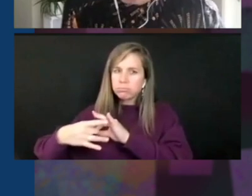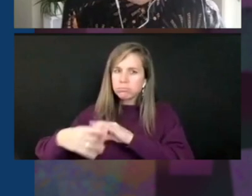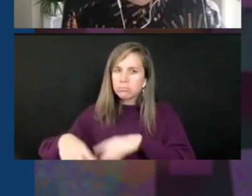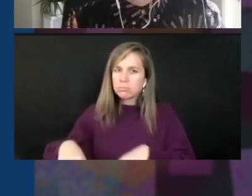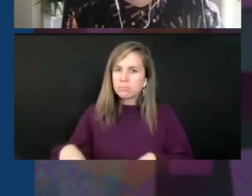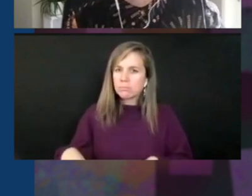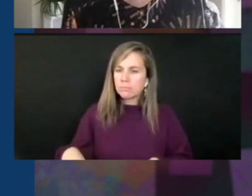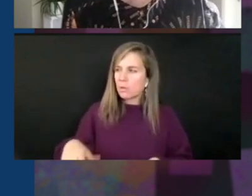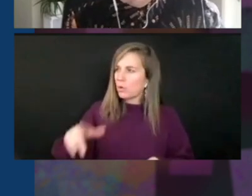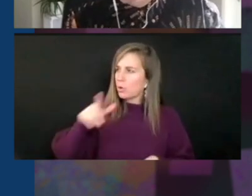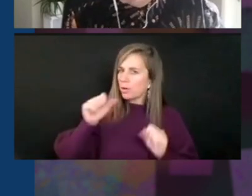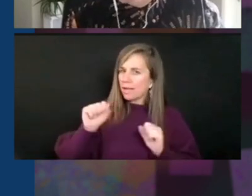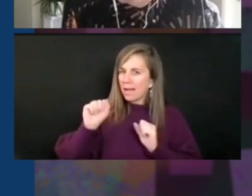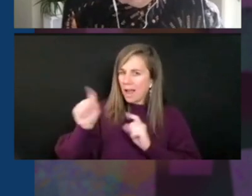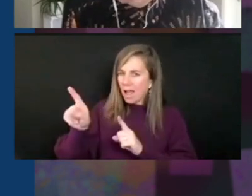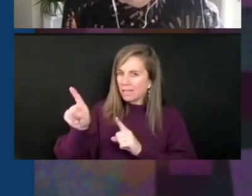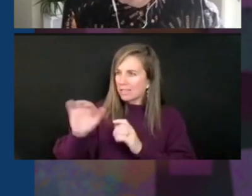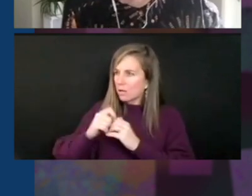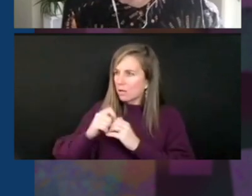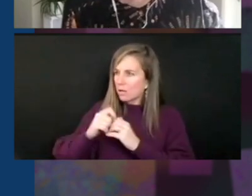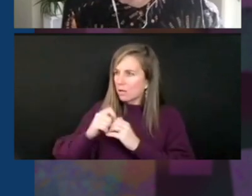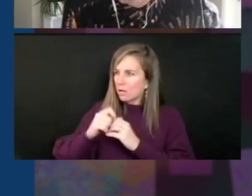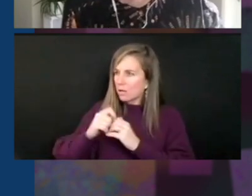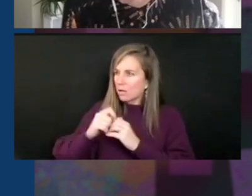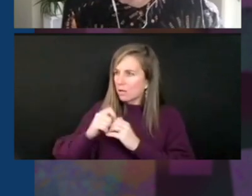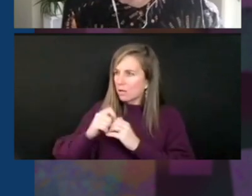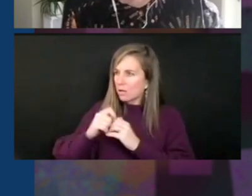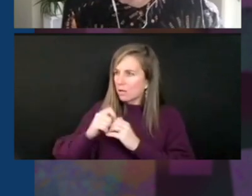original inhabitants and or local native